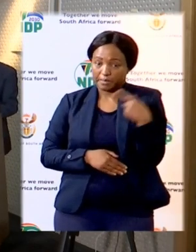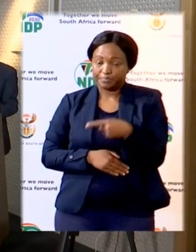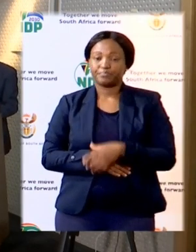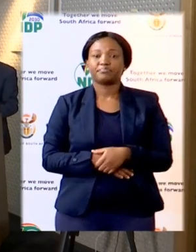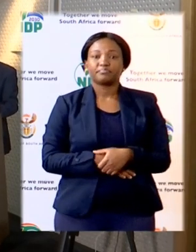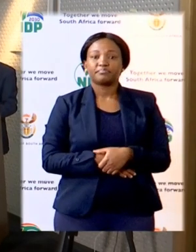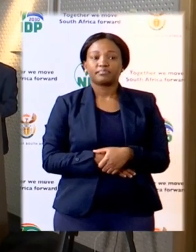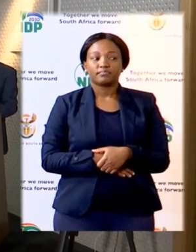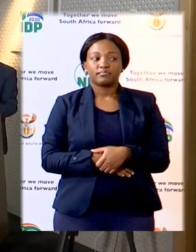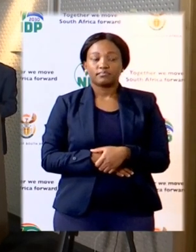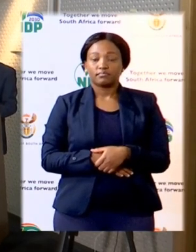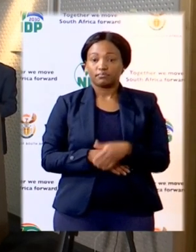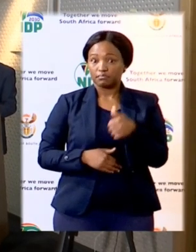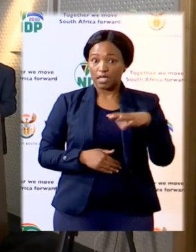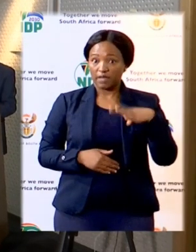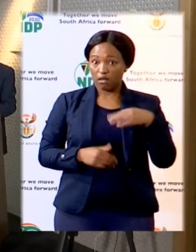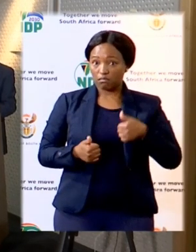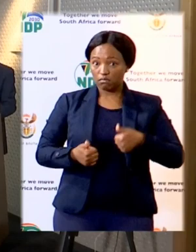Is that fine?